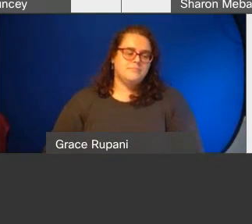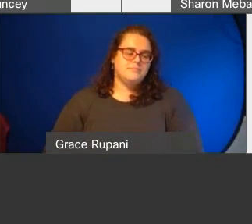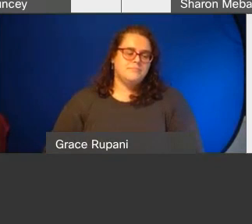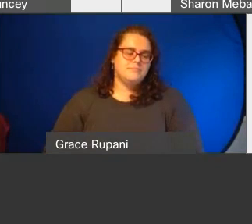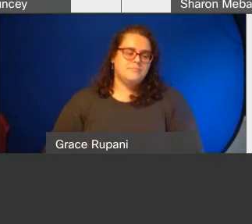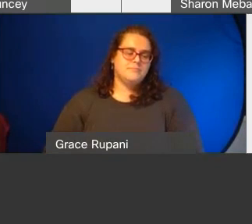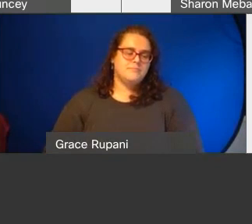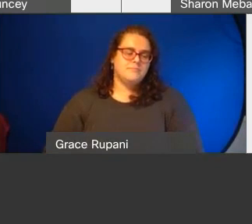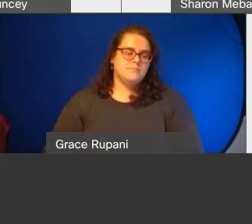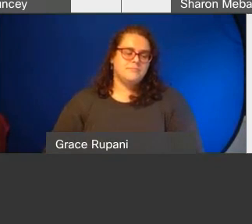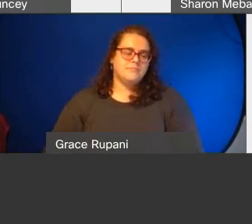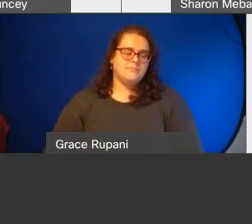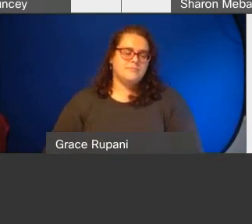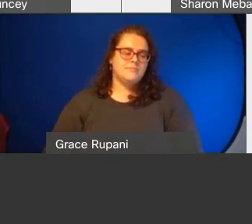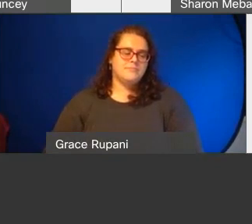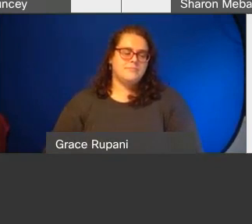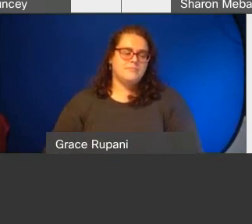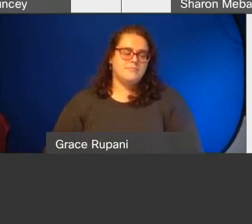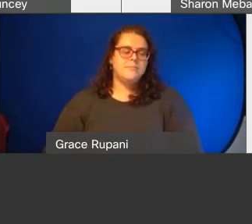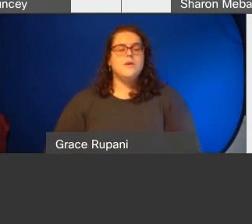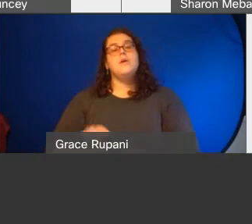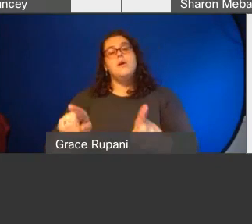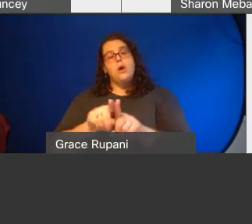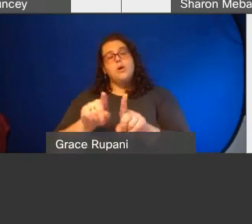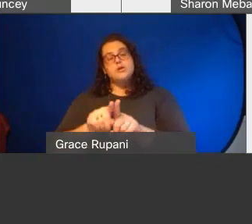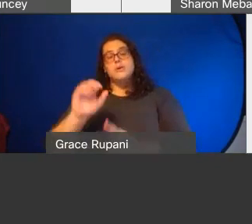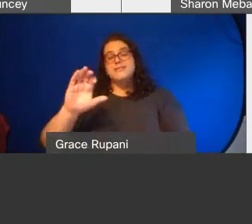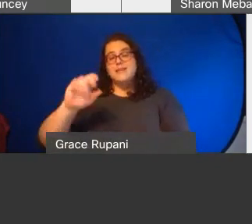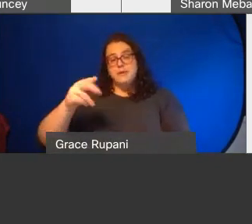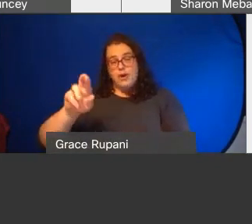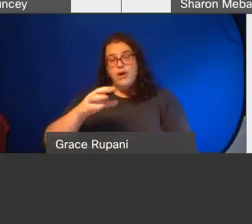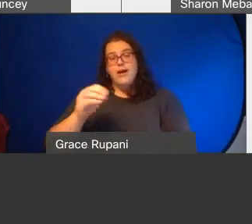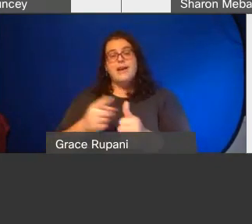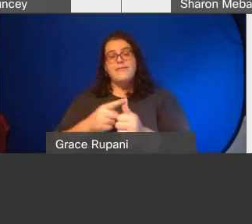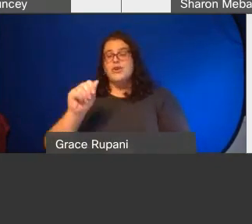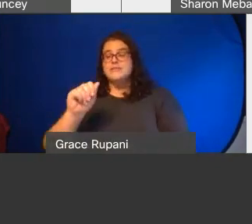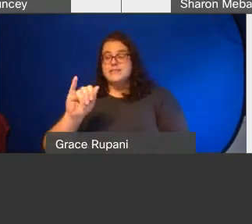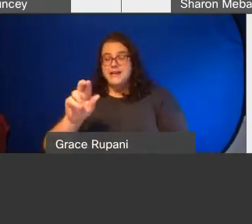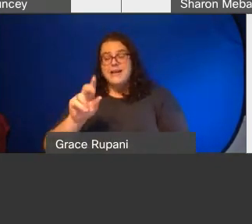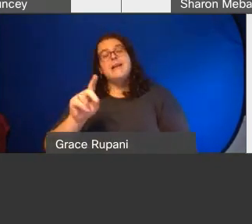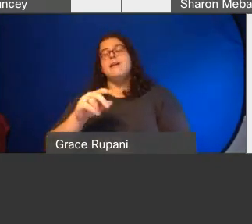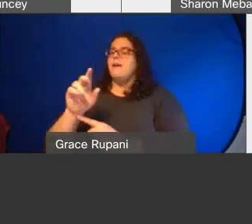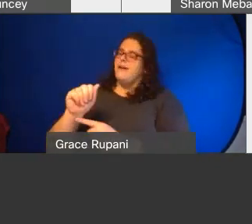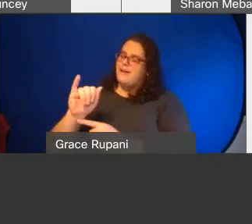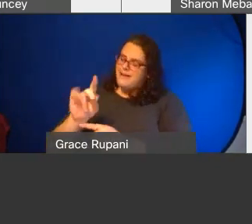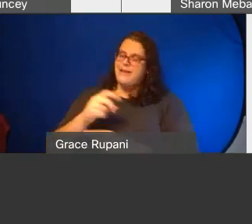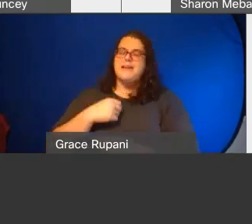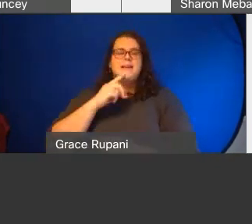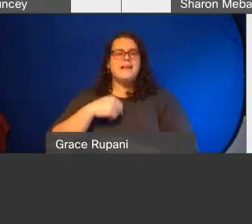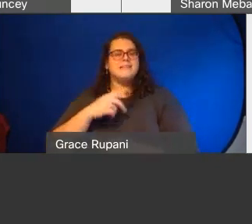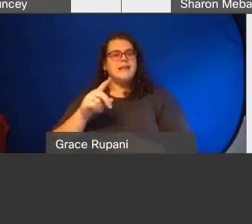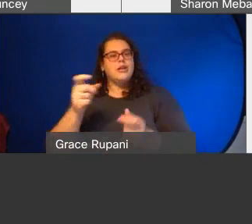reinforce certain aspects of the CPR and the first aid to ensure continued competence, but we're